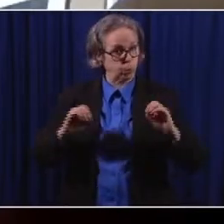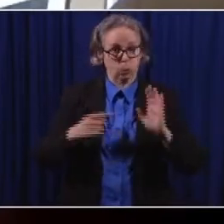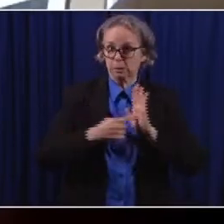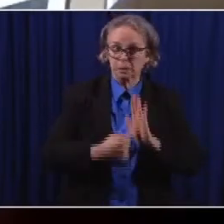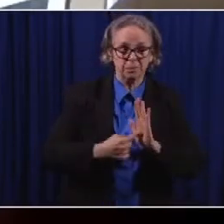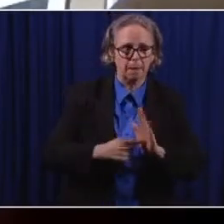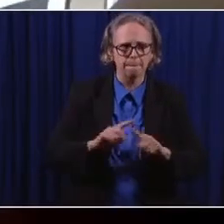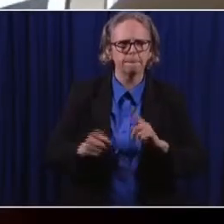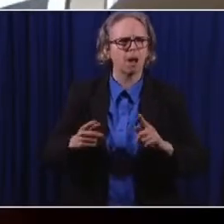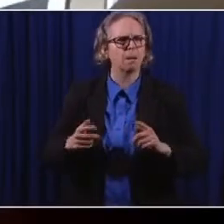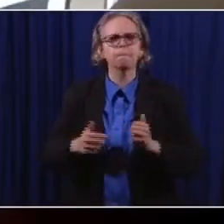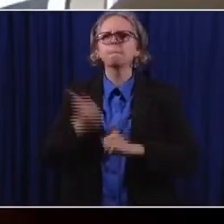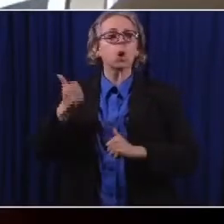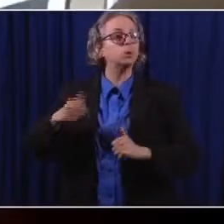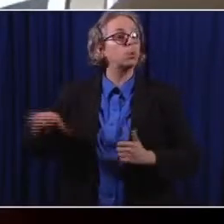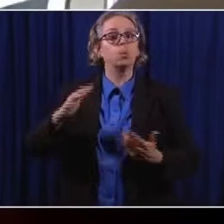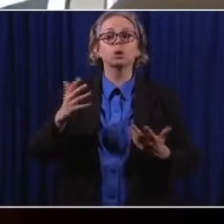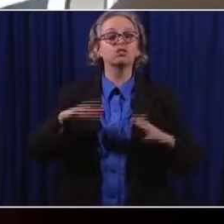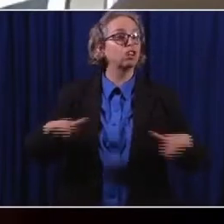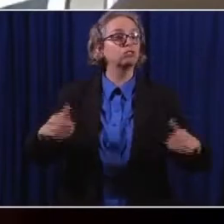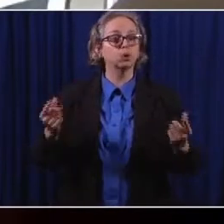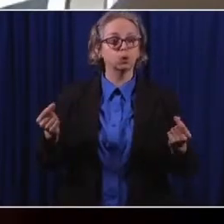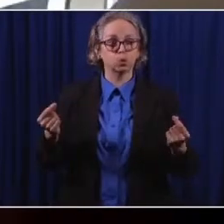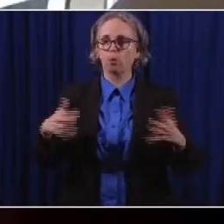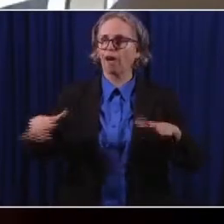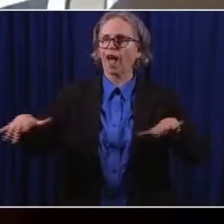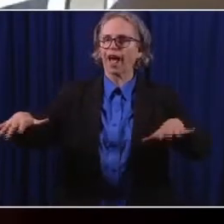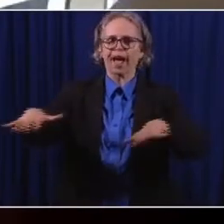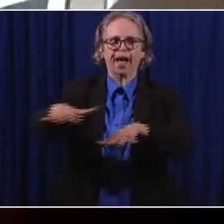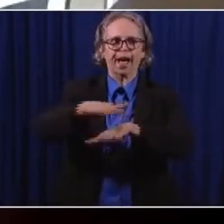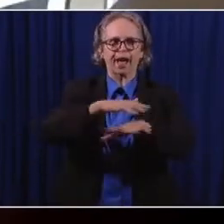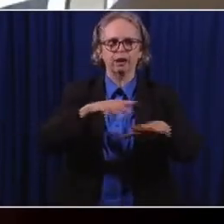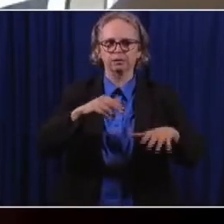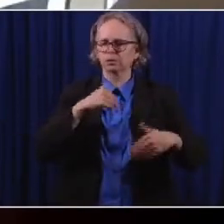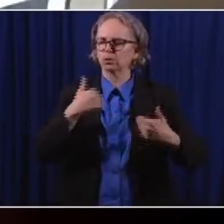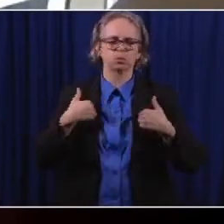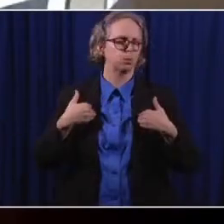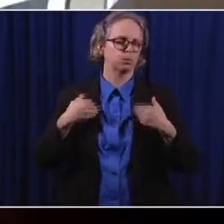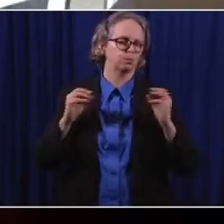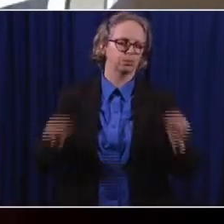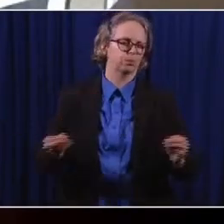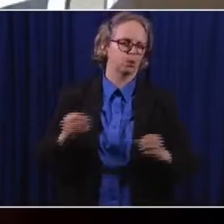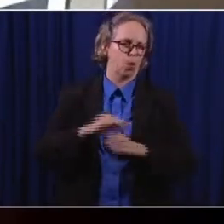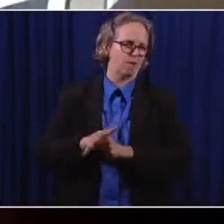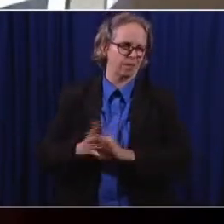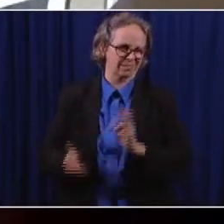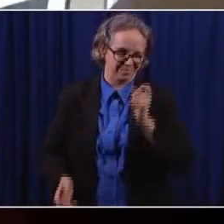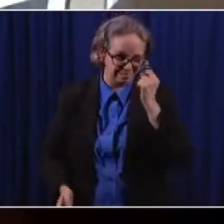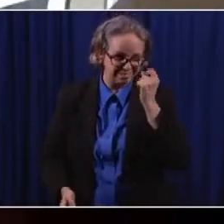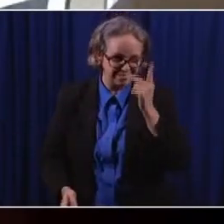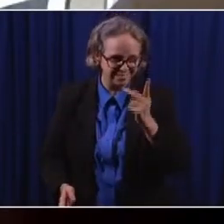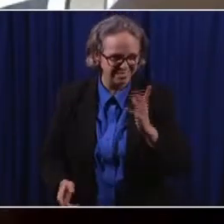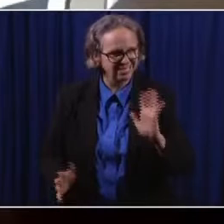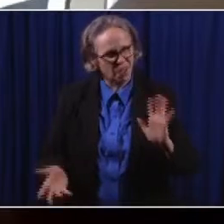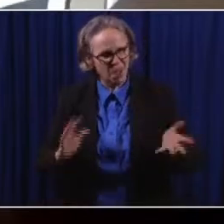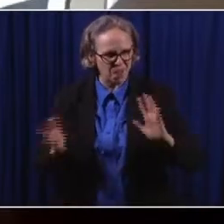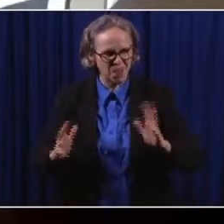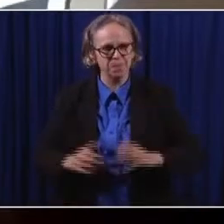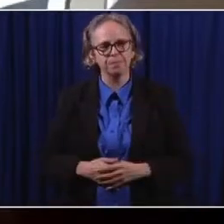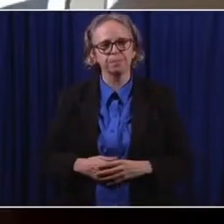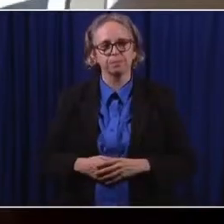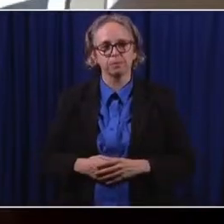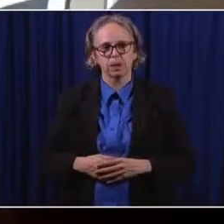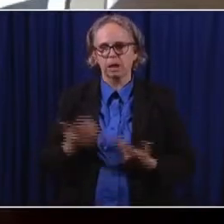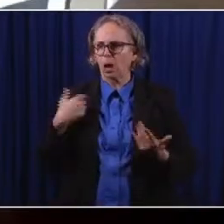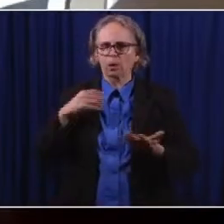symptoms do not have COVID, which is very reassuring. And finally, we're learning and experiencing right now as kids go back to school that the practices that